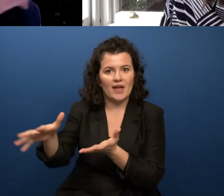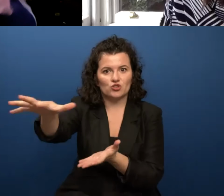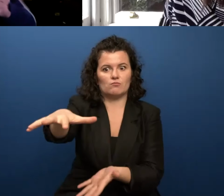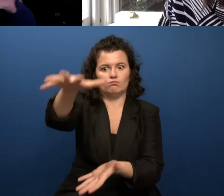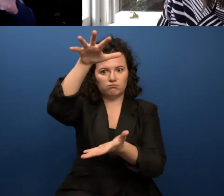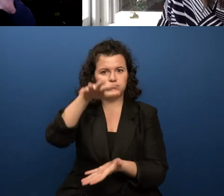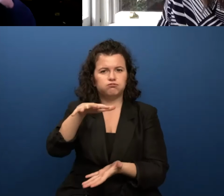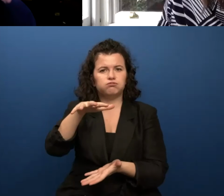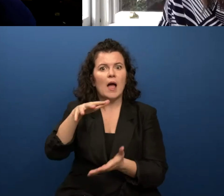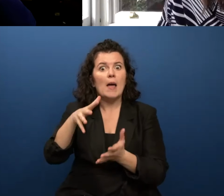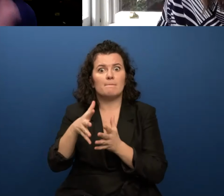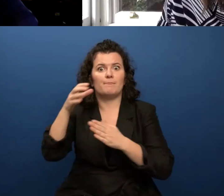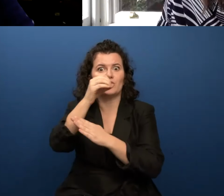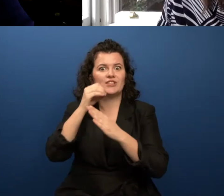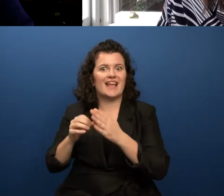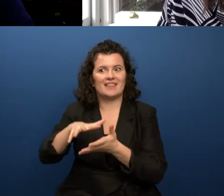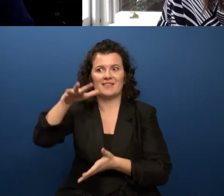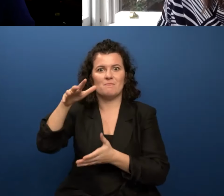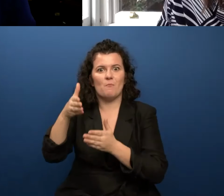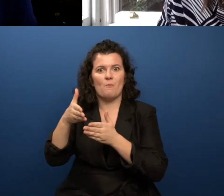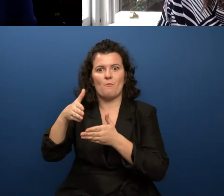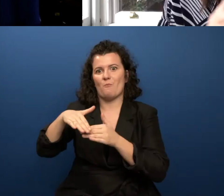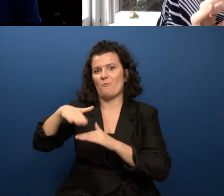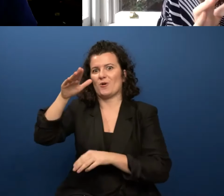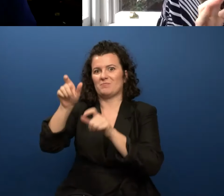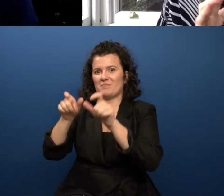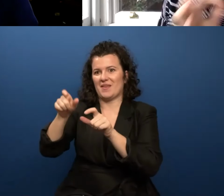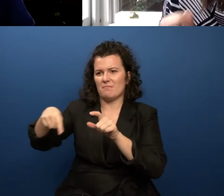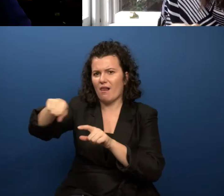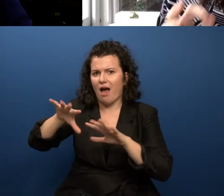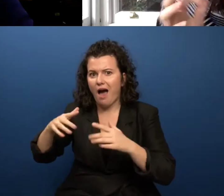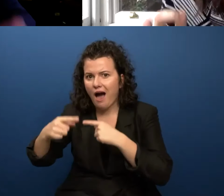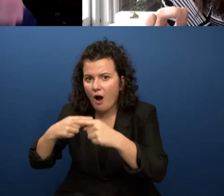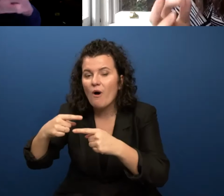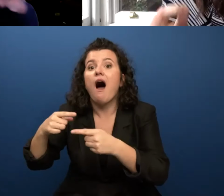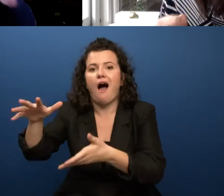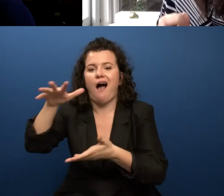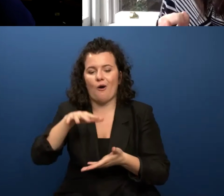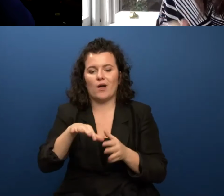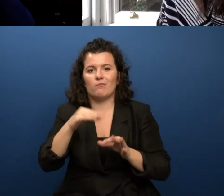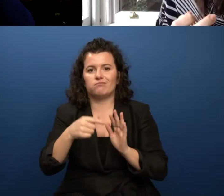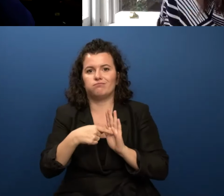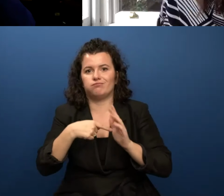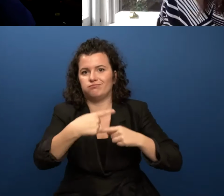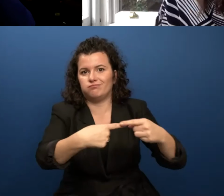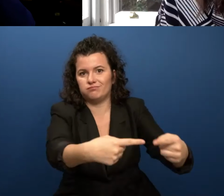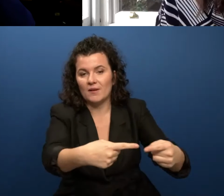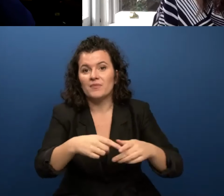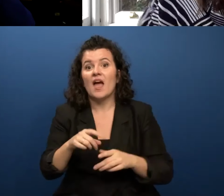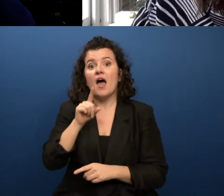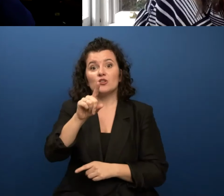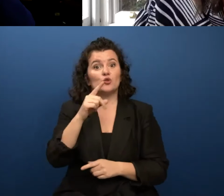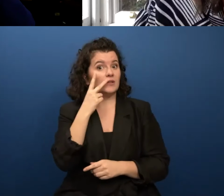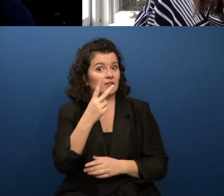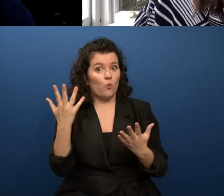reflecting back on some of the points that Alex said as well, that things are being replaced, people are being replaced by technology. And I think